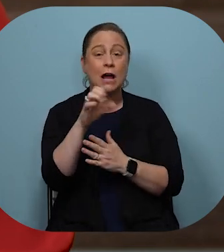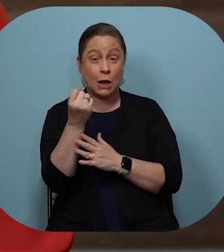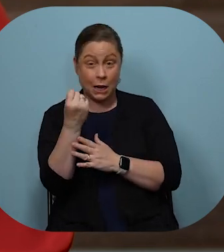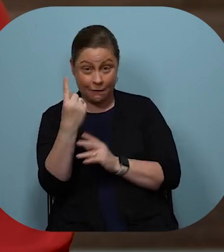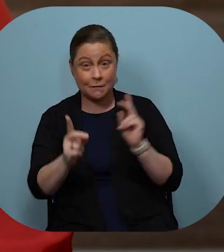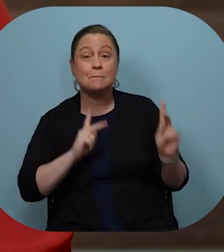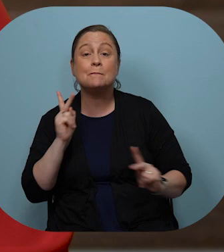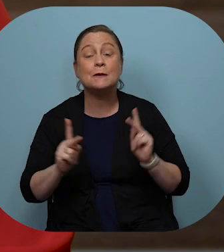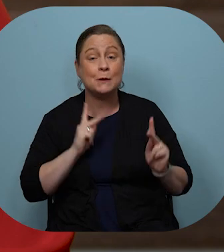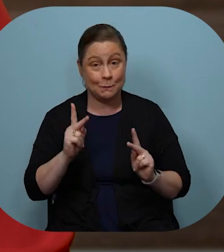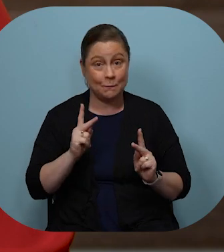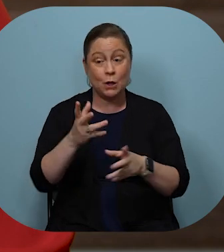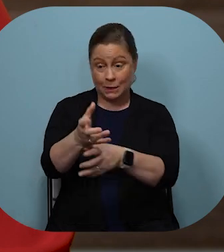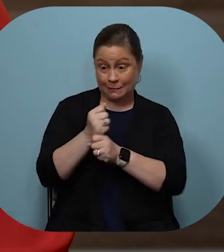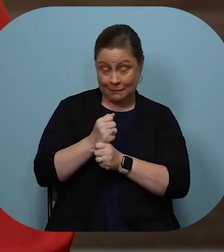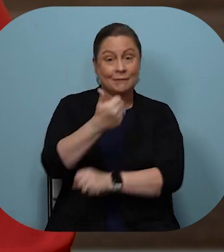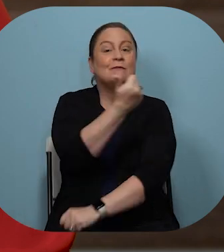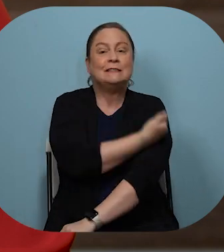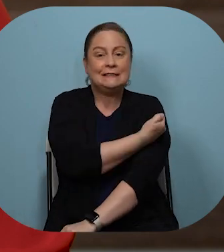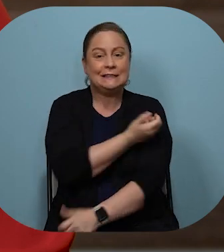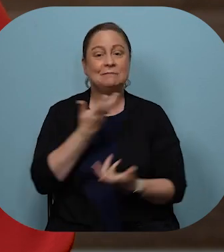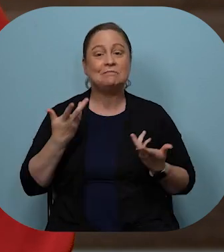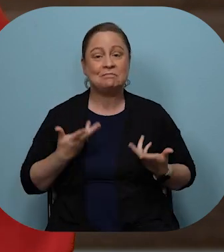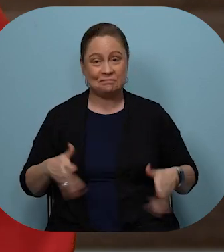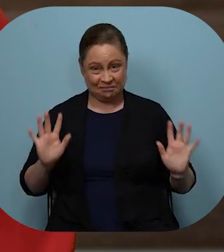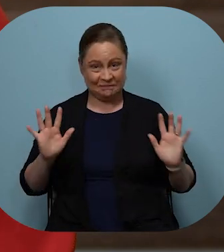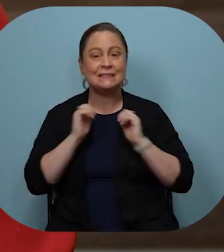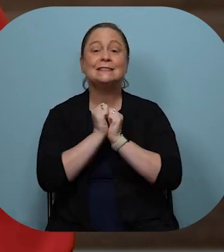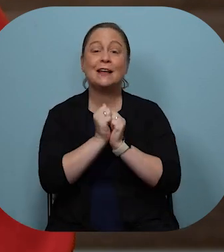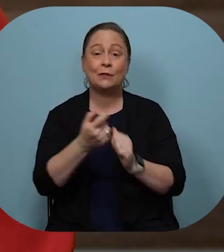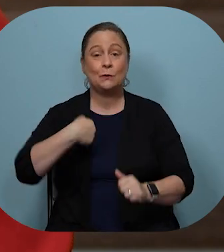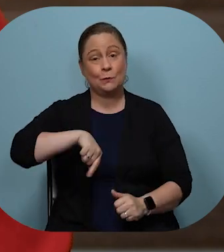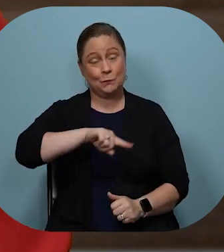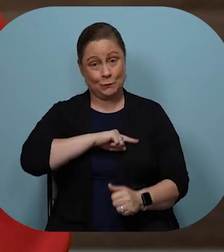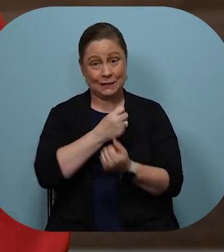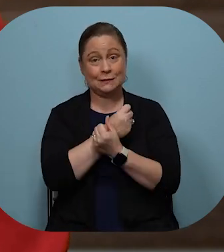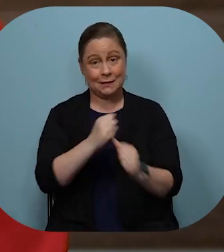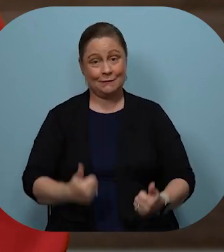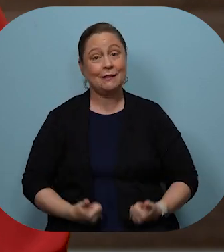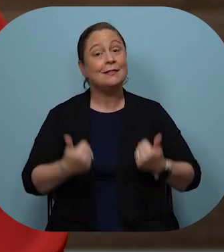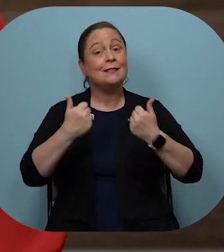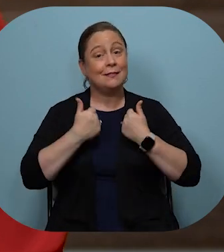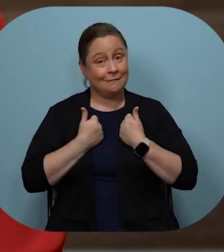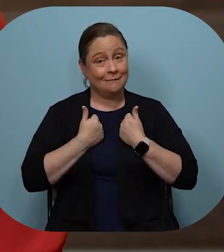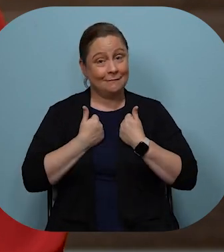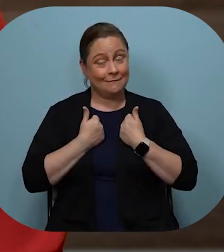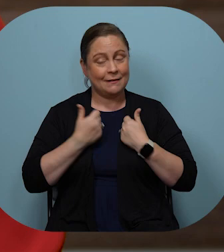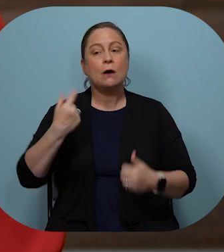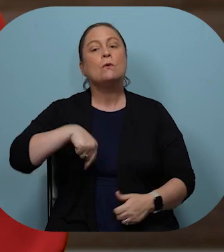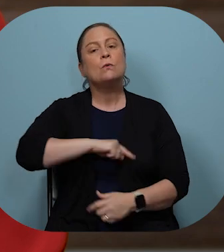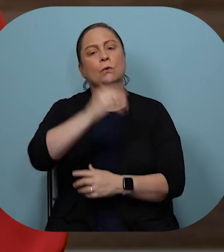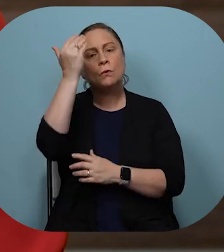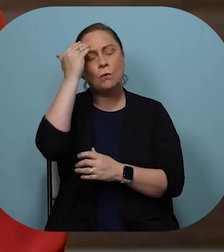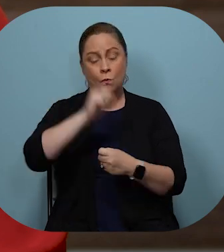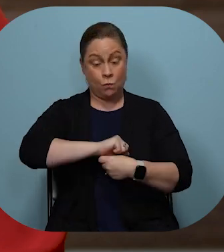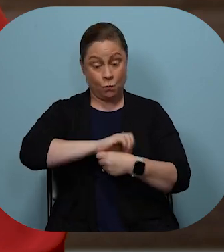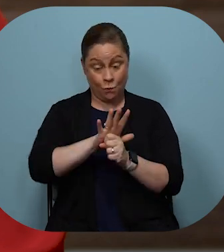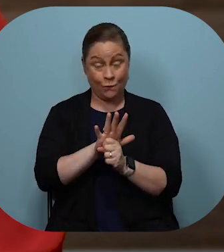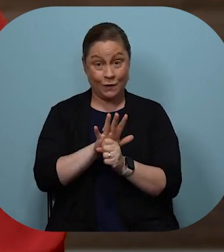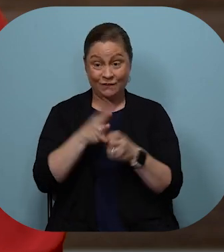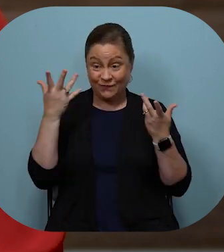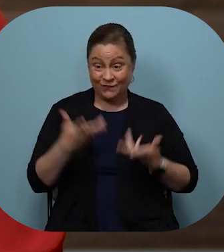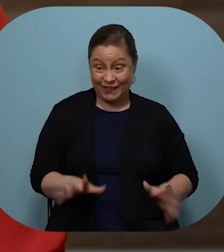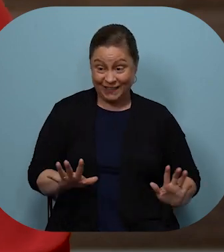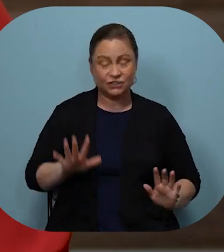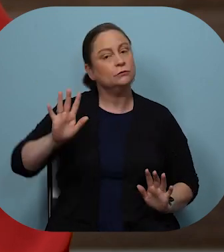25,411 people received their COVID vaccination. Together, we saved lives. As we know, COVID-19 is